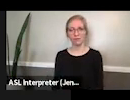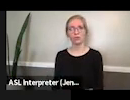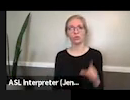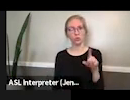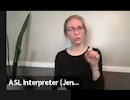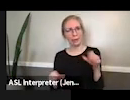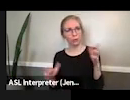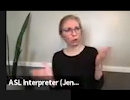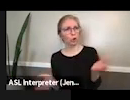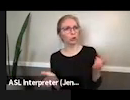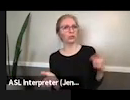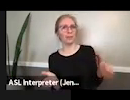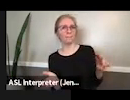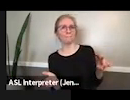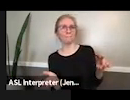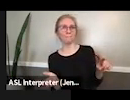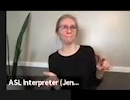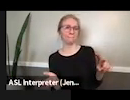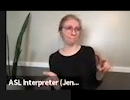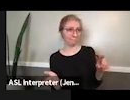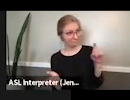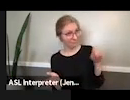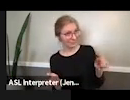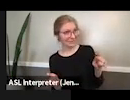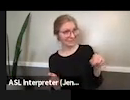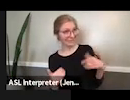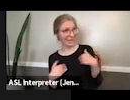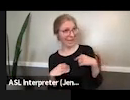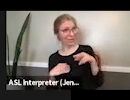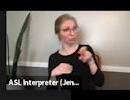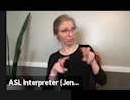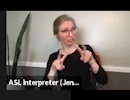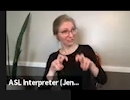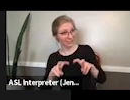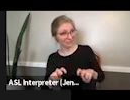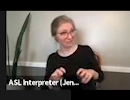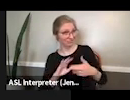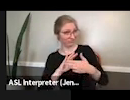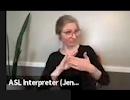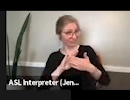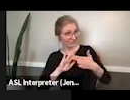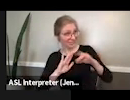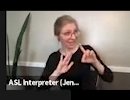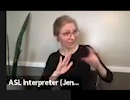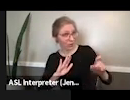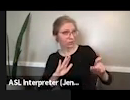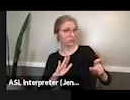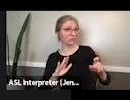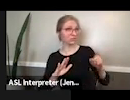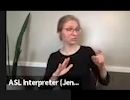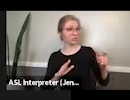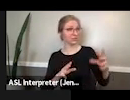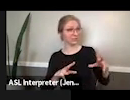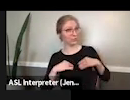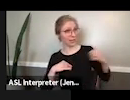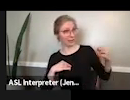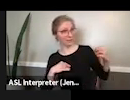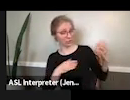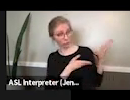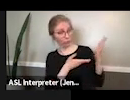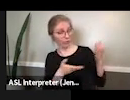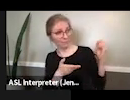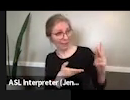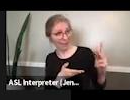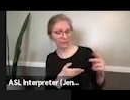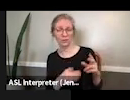them. Well, has he had that reassessment? Did you have that diagnostic? Did you take him back? No, we got